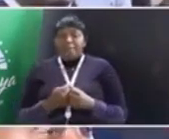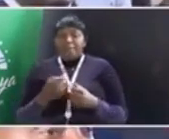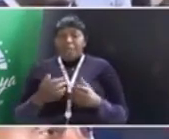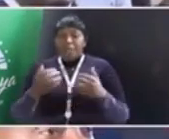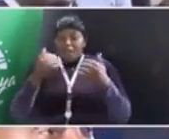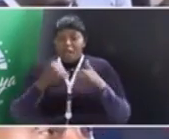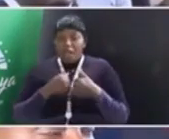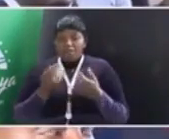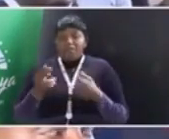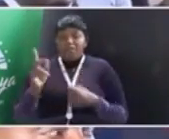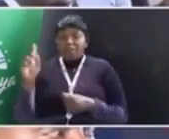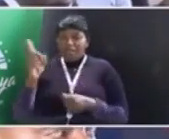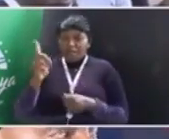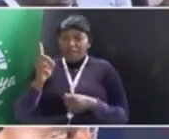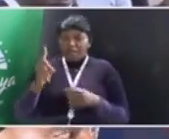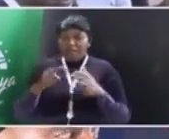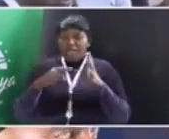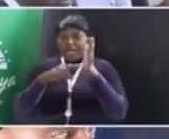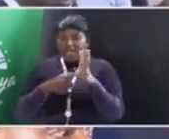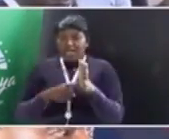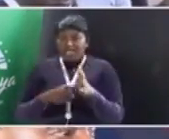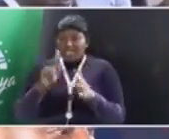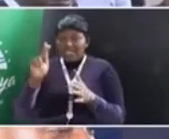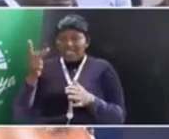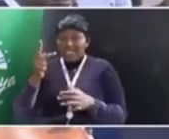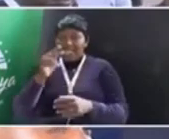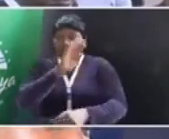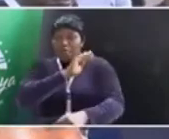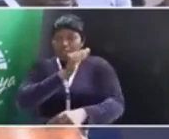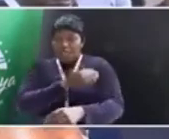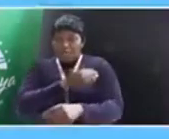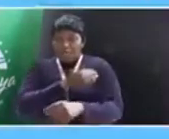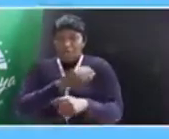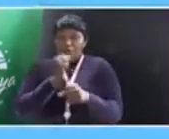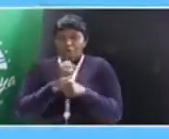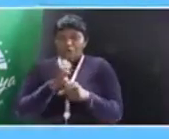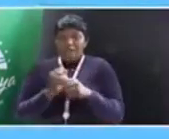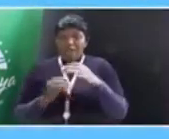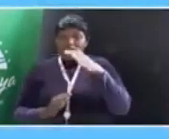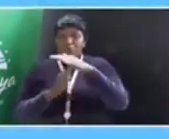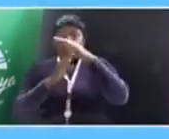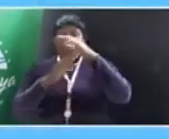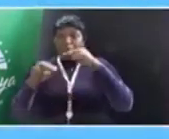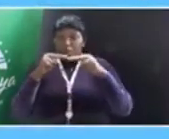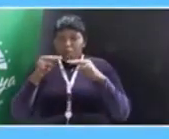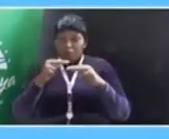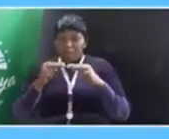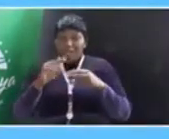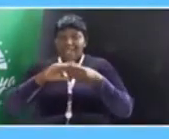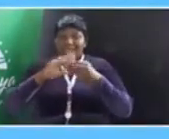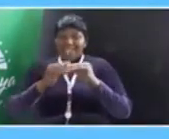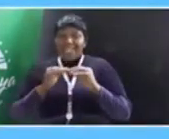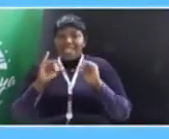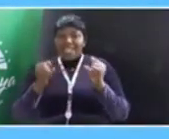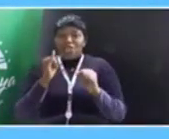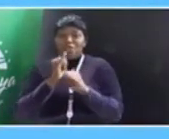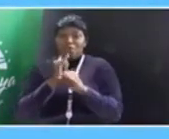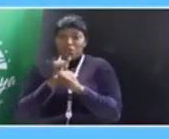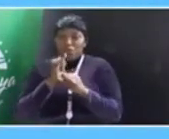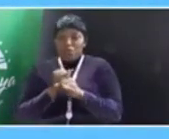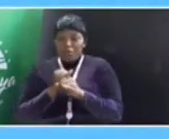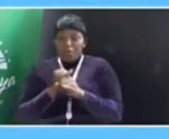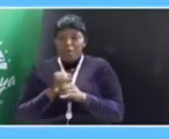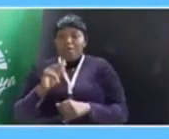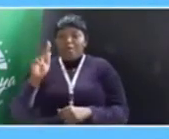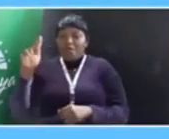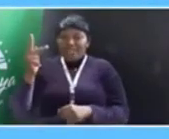Nairobi highlights Kenya's potential to attract top hospitality brands, creating new job opportunities for Kenyans